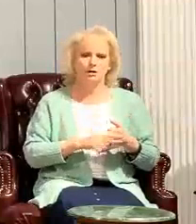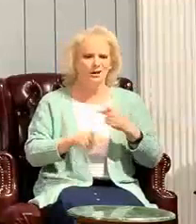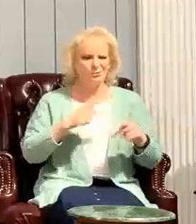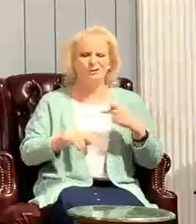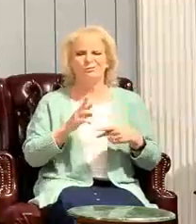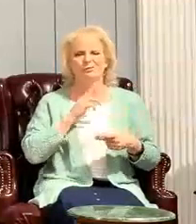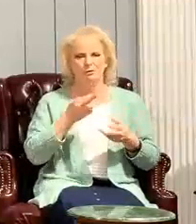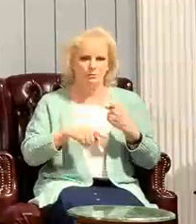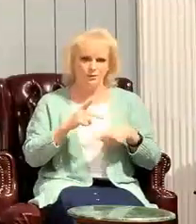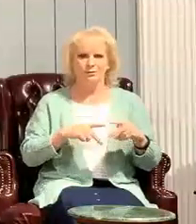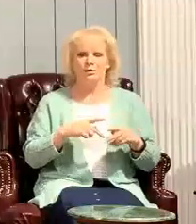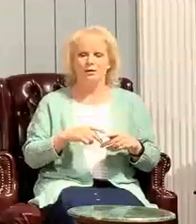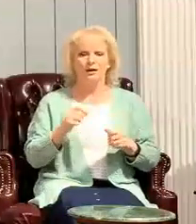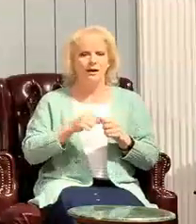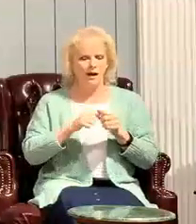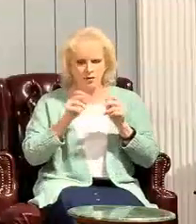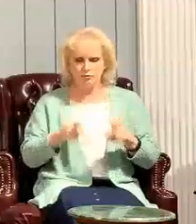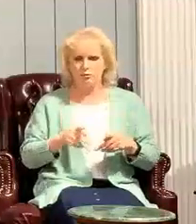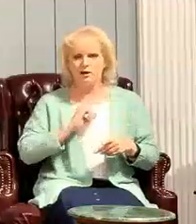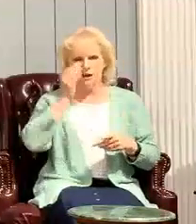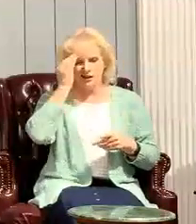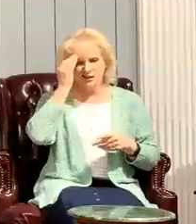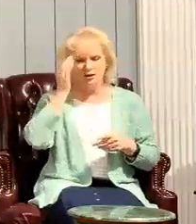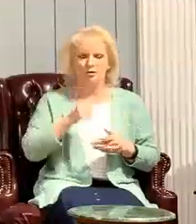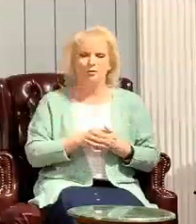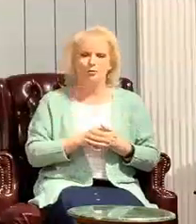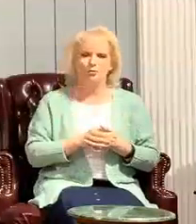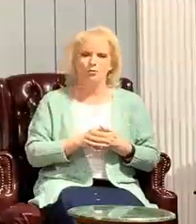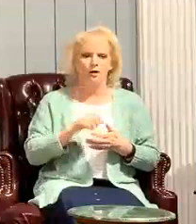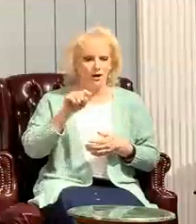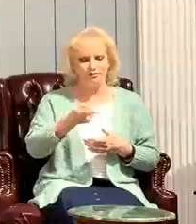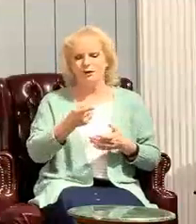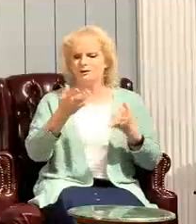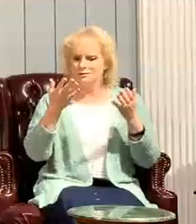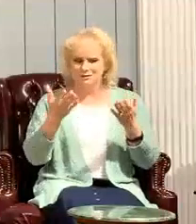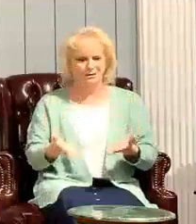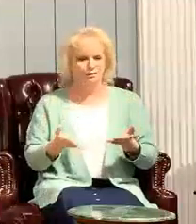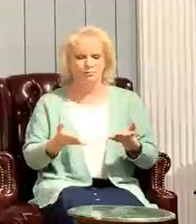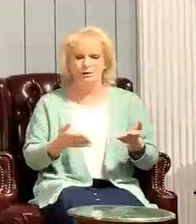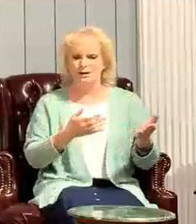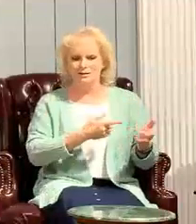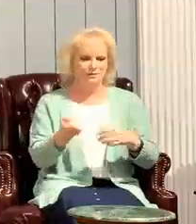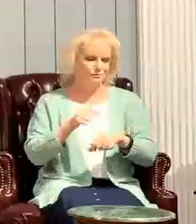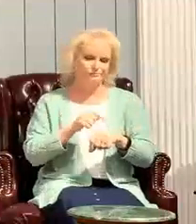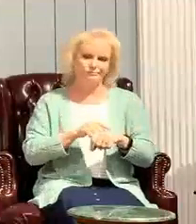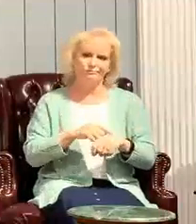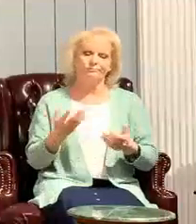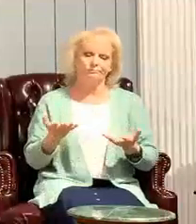that out? People are people. And everybody I know, and everybody offends somebody sometime.